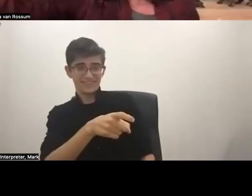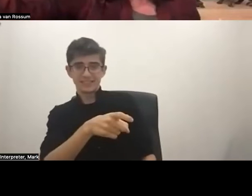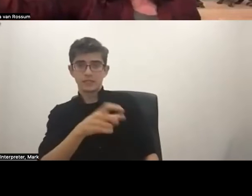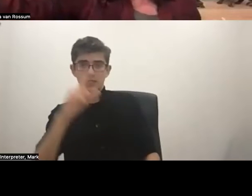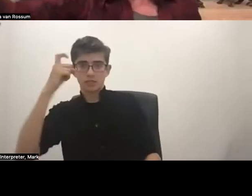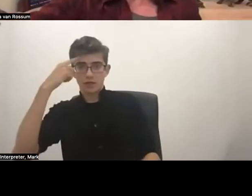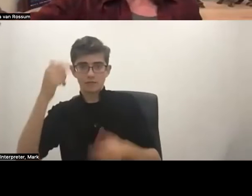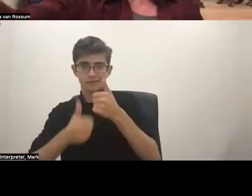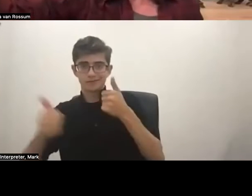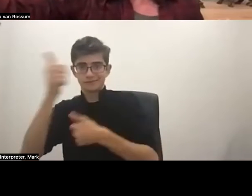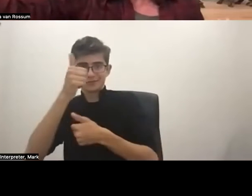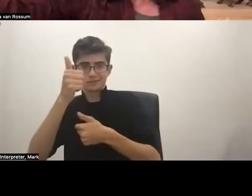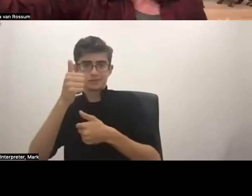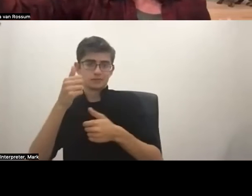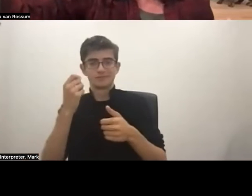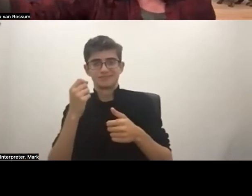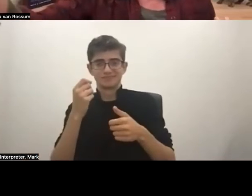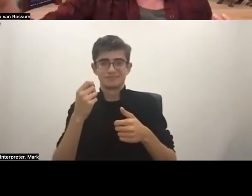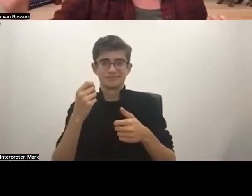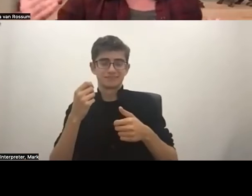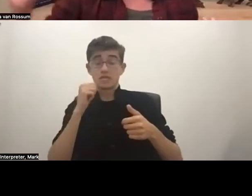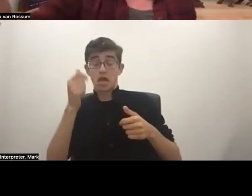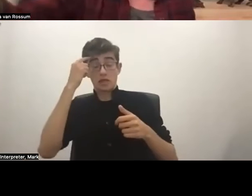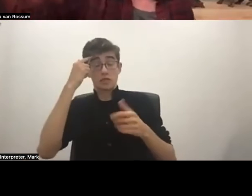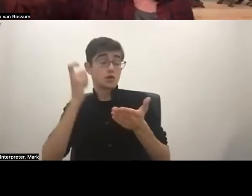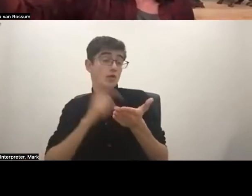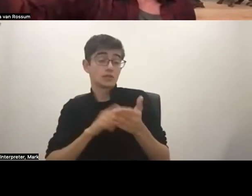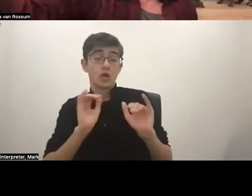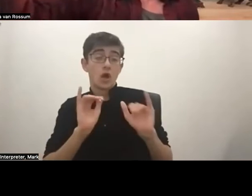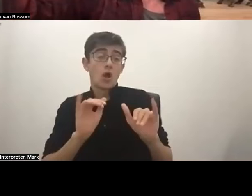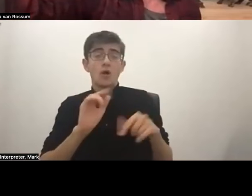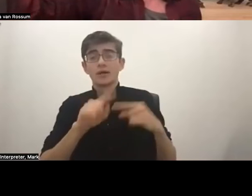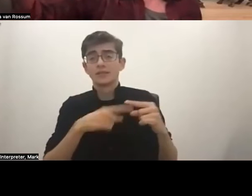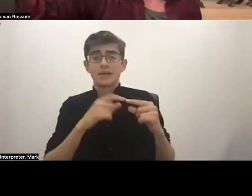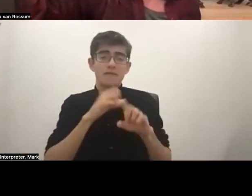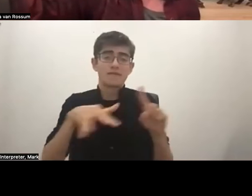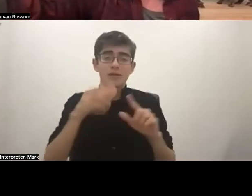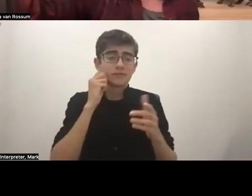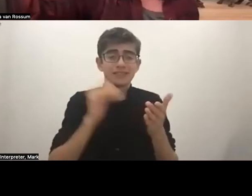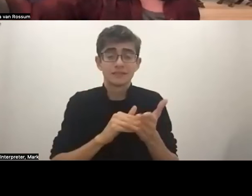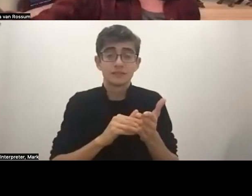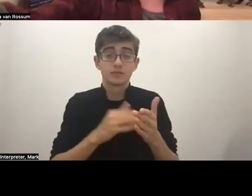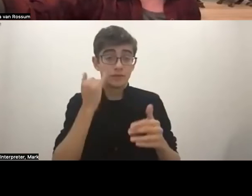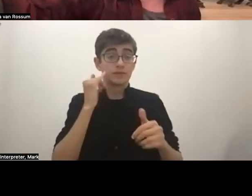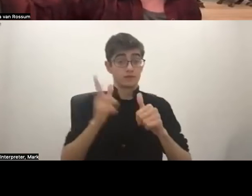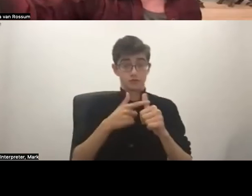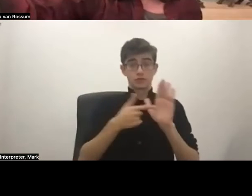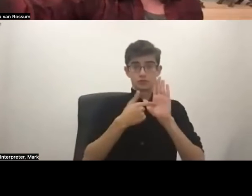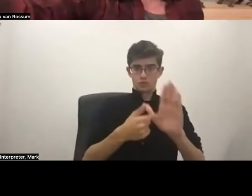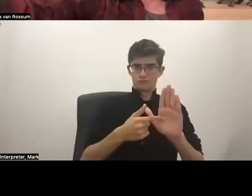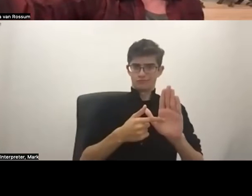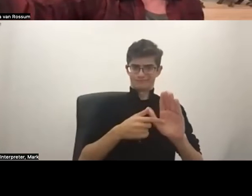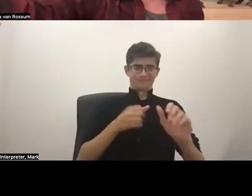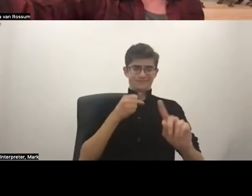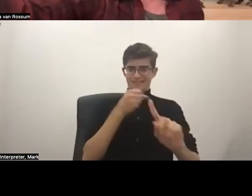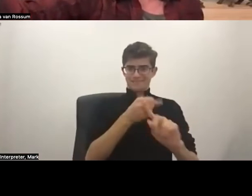demonstration of environmental racism yet again, if not only can you show the the disproportionate impact as a